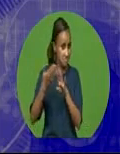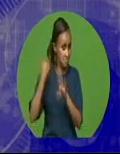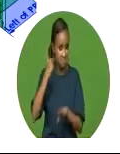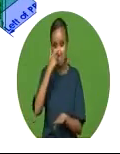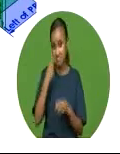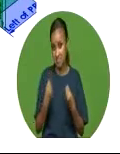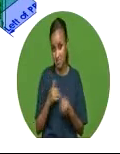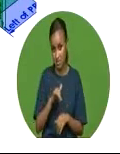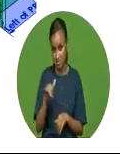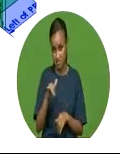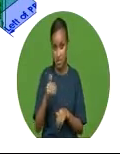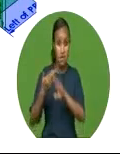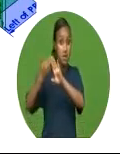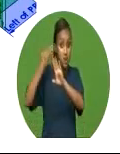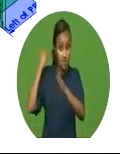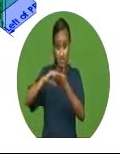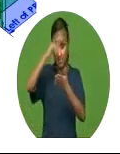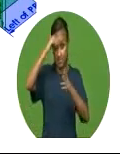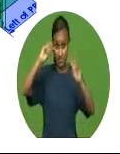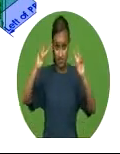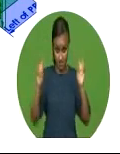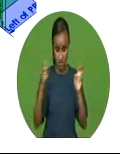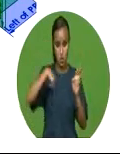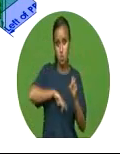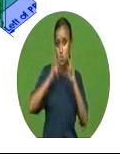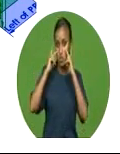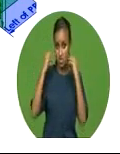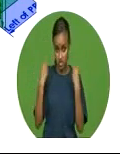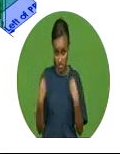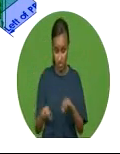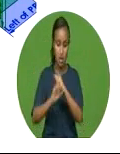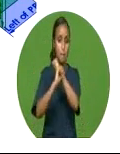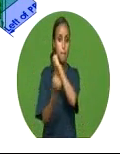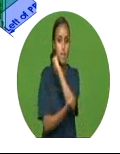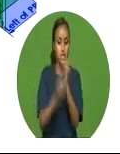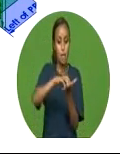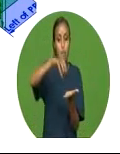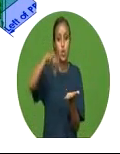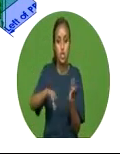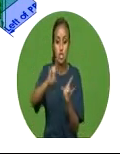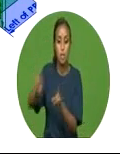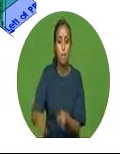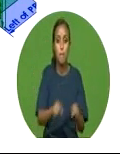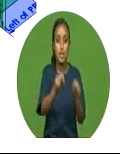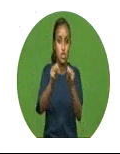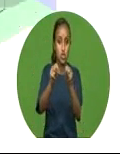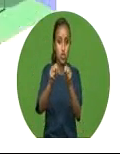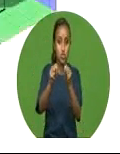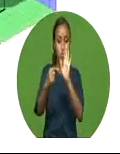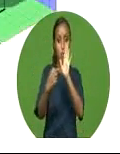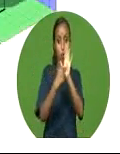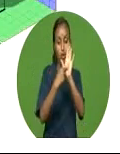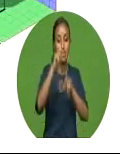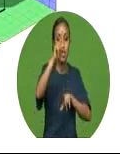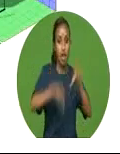usual. In previous lesson, we have seen the basic projection methods of point,